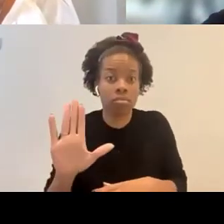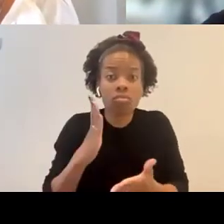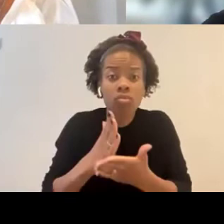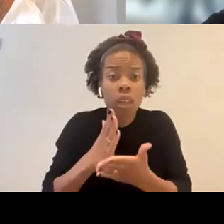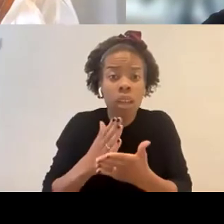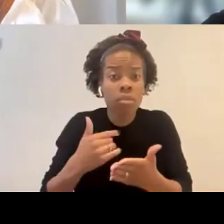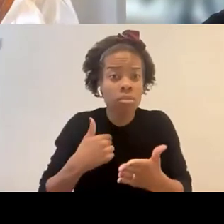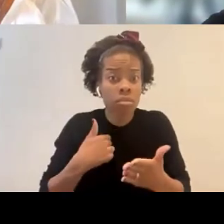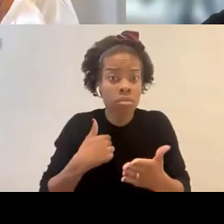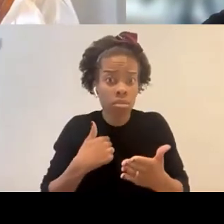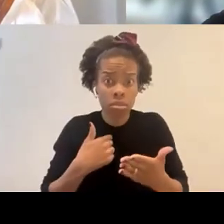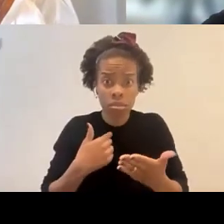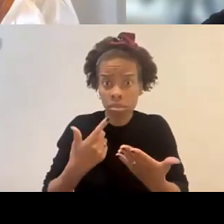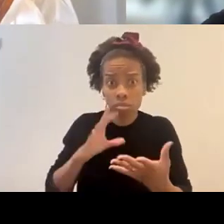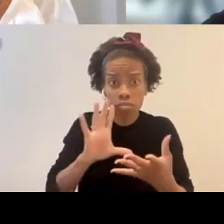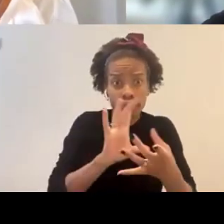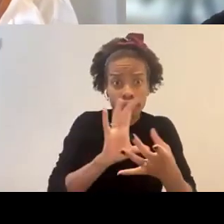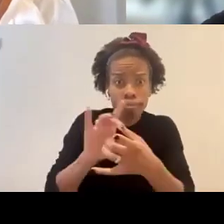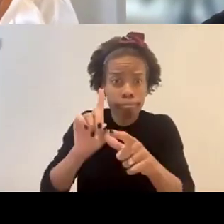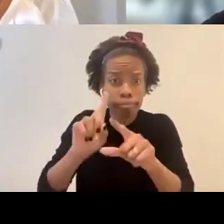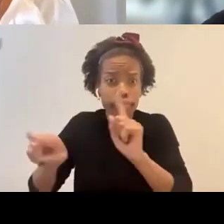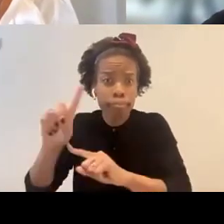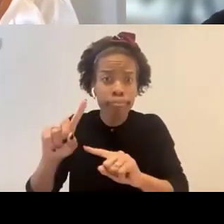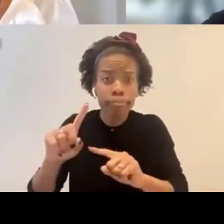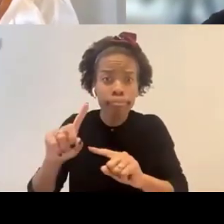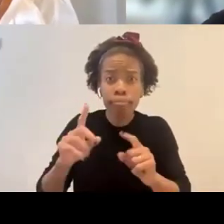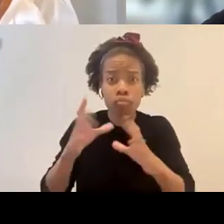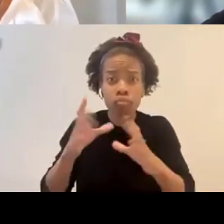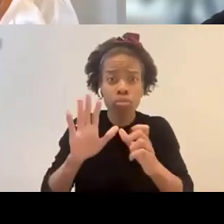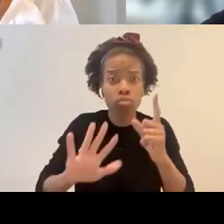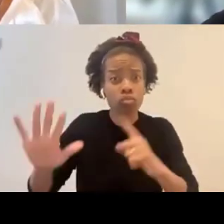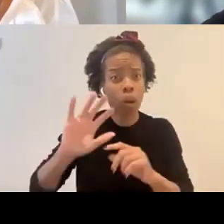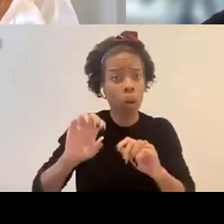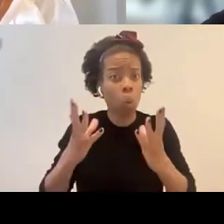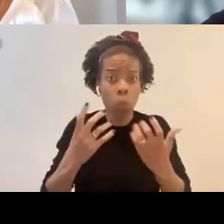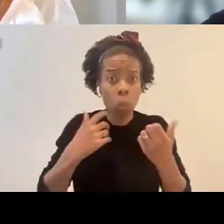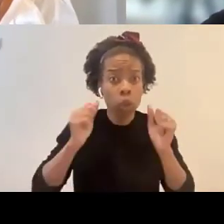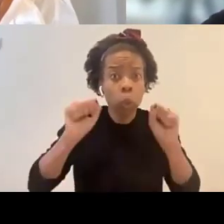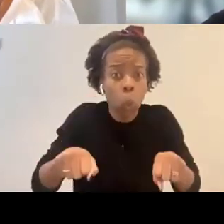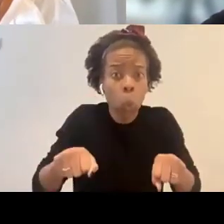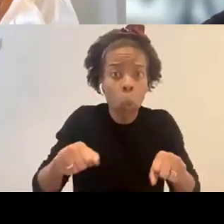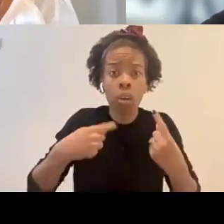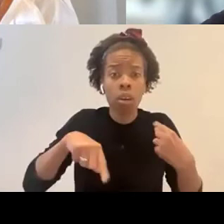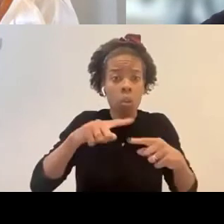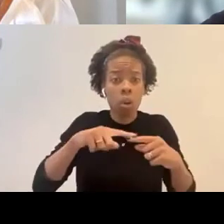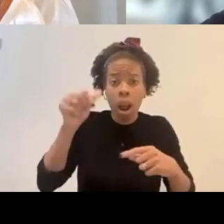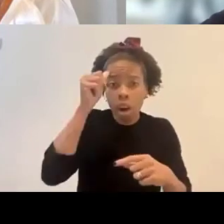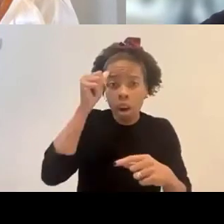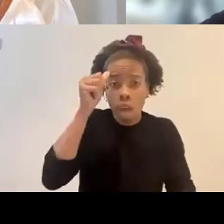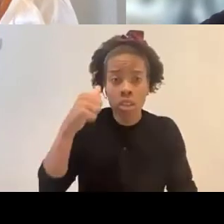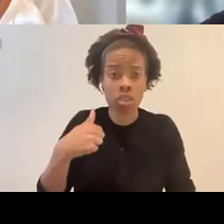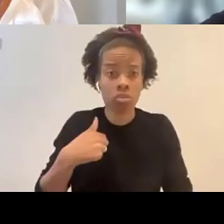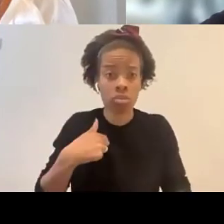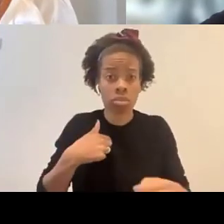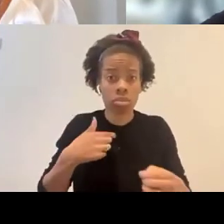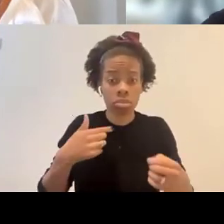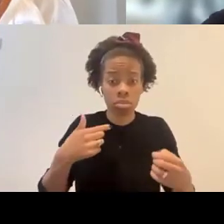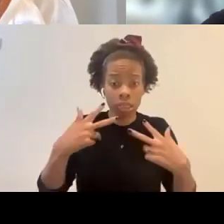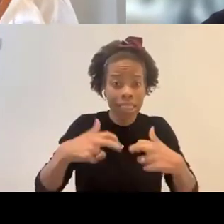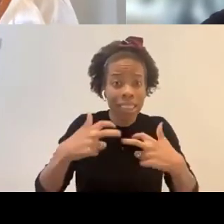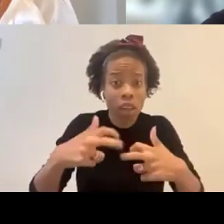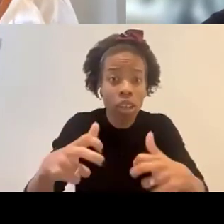work with racialized groups around the world. We do. We acknowledge and we interrogate racism when we work with these